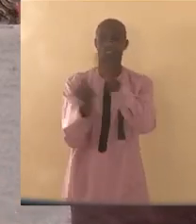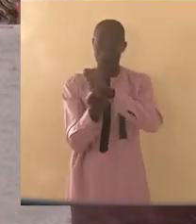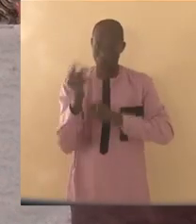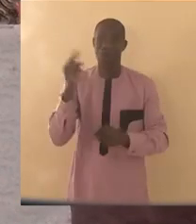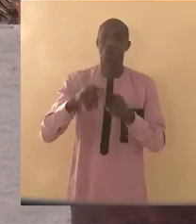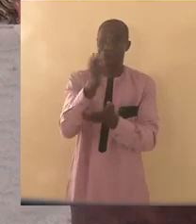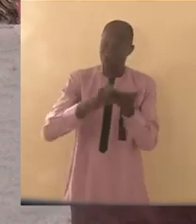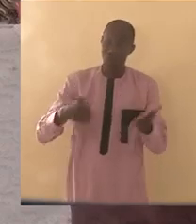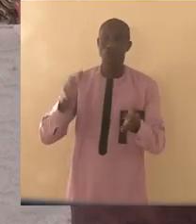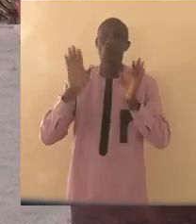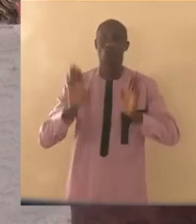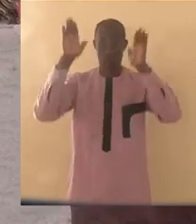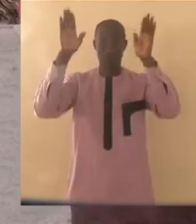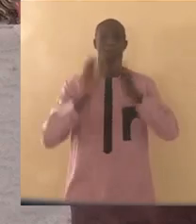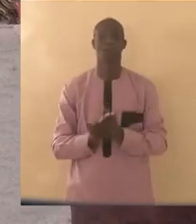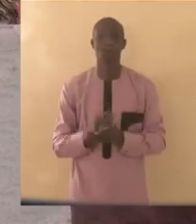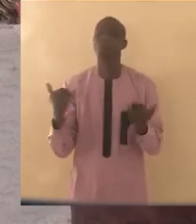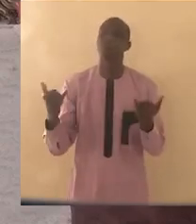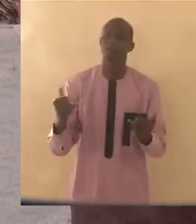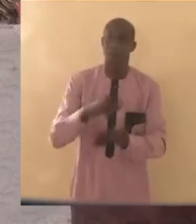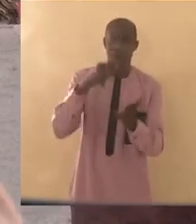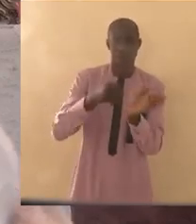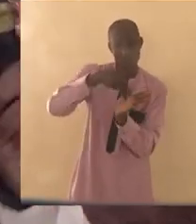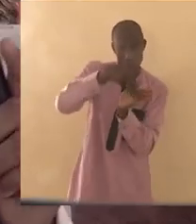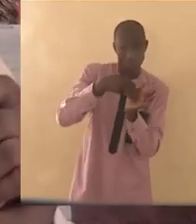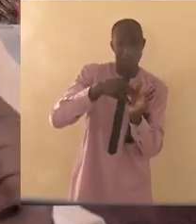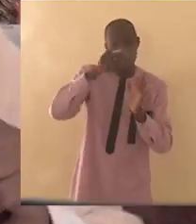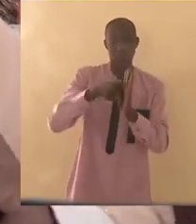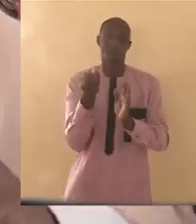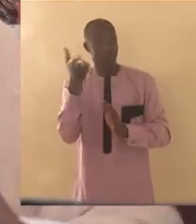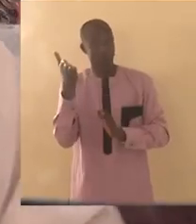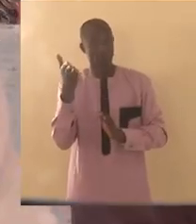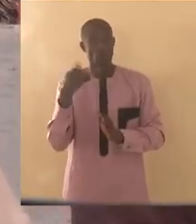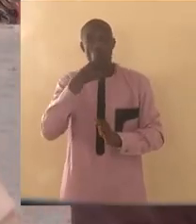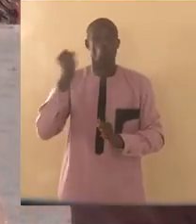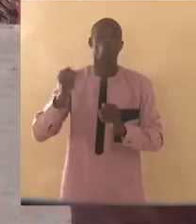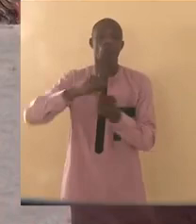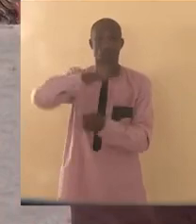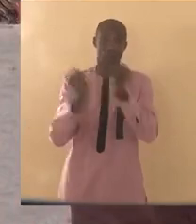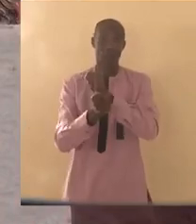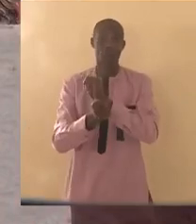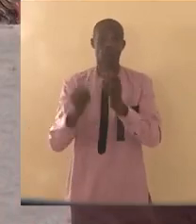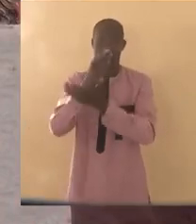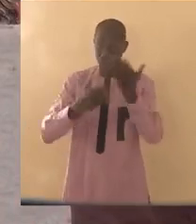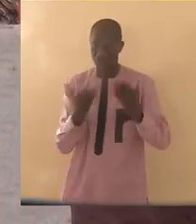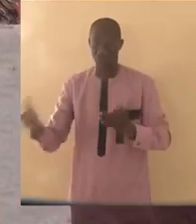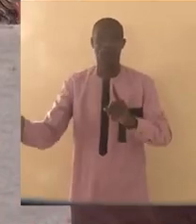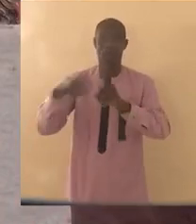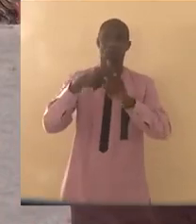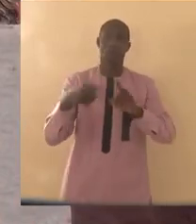into something wonderful. Now, this weakness of theirs was transformed to something